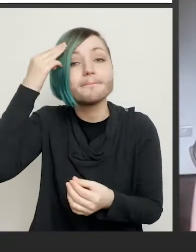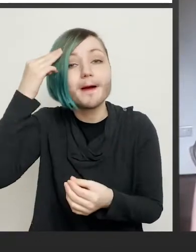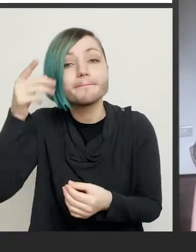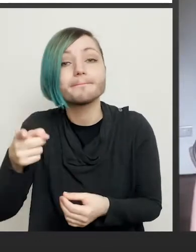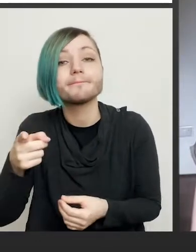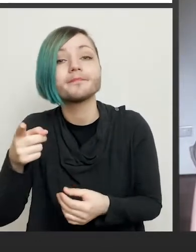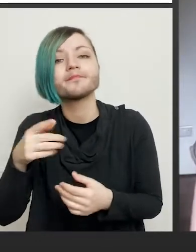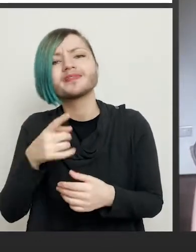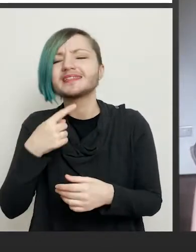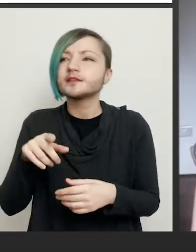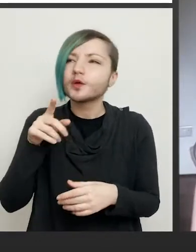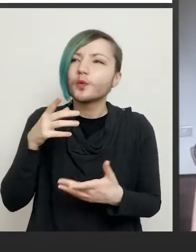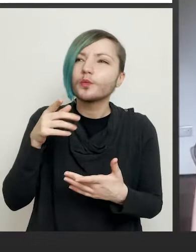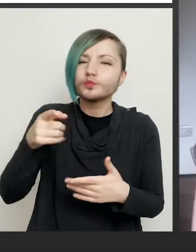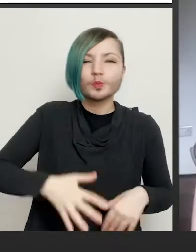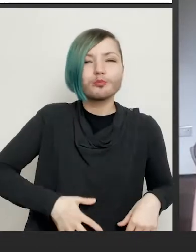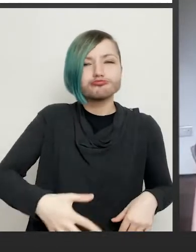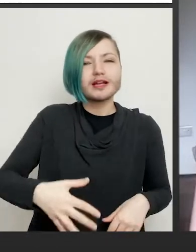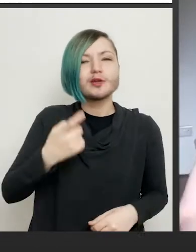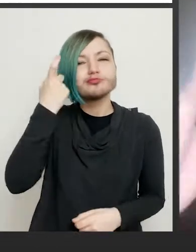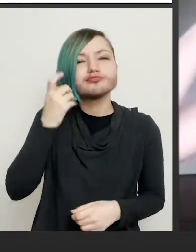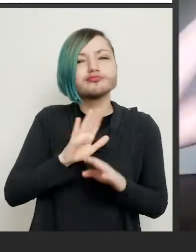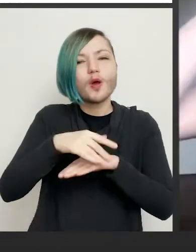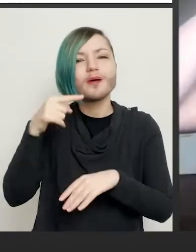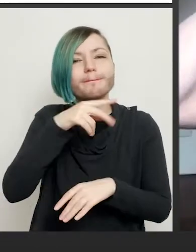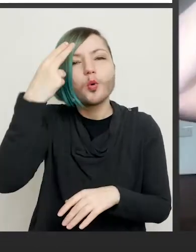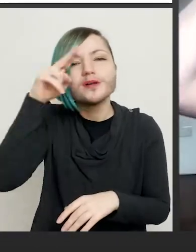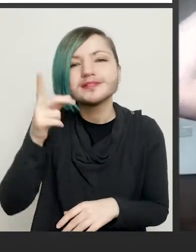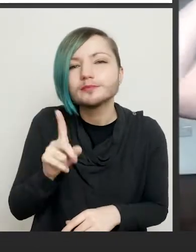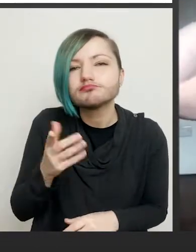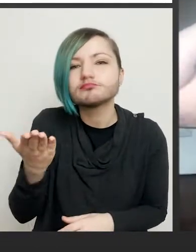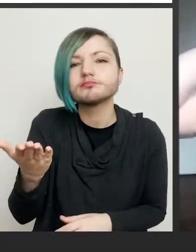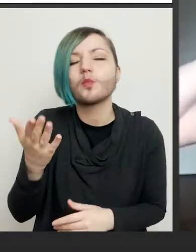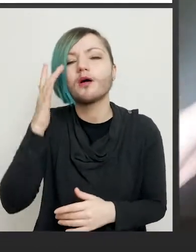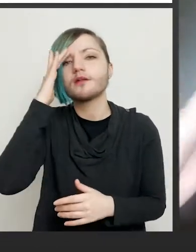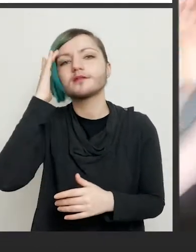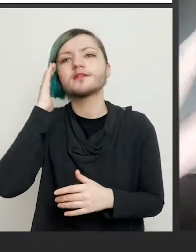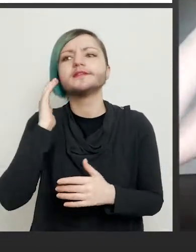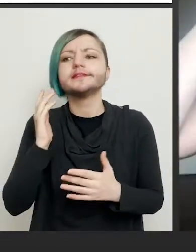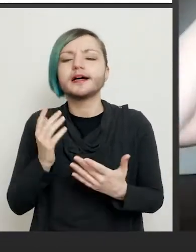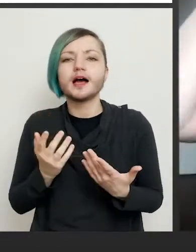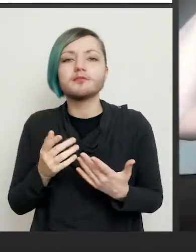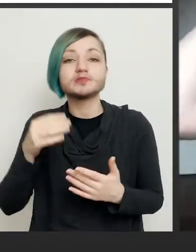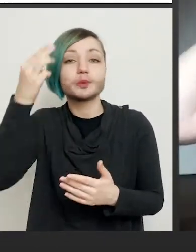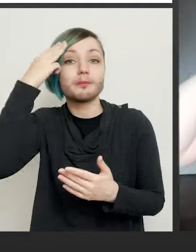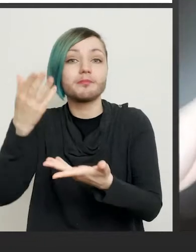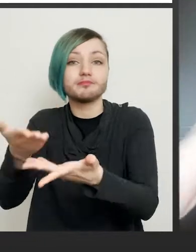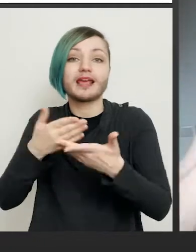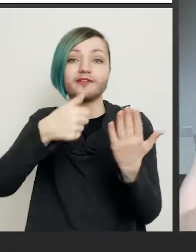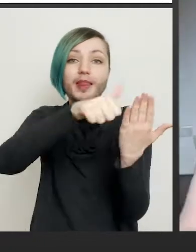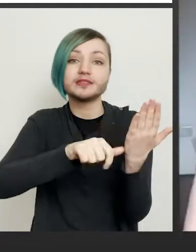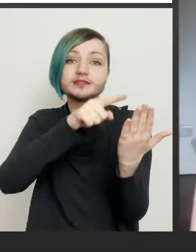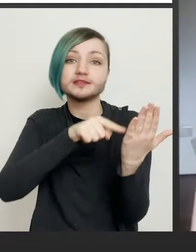said, what were you thinking around boys' names for me, when I was born, when you were preparing? And mum gave them